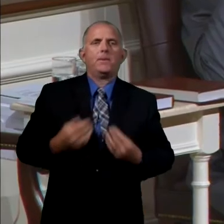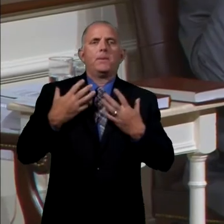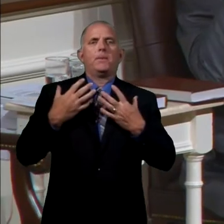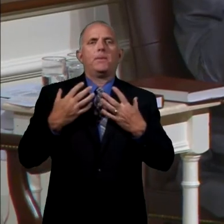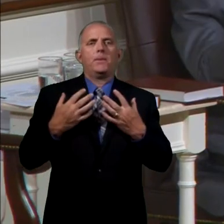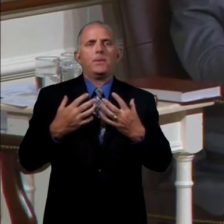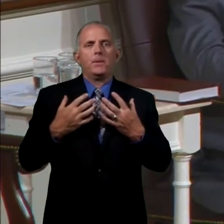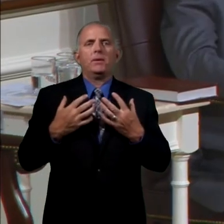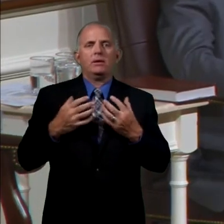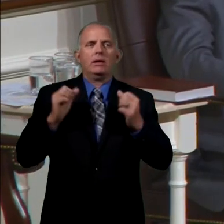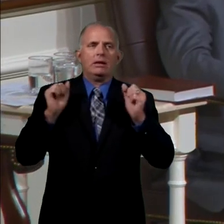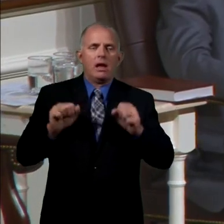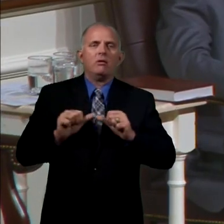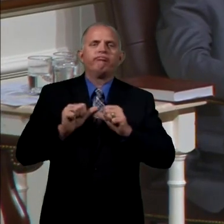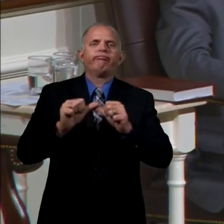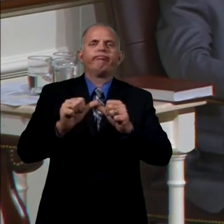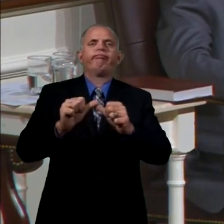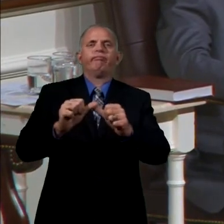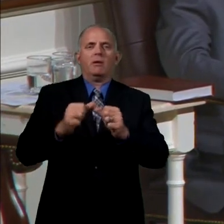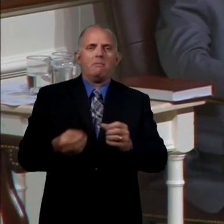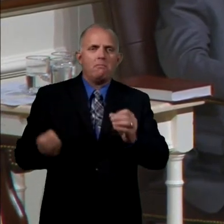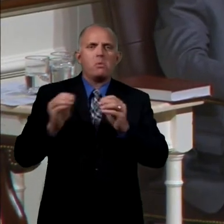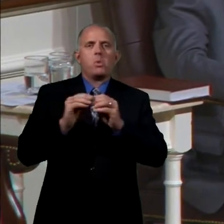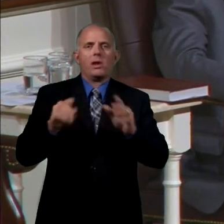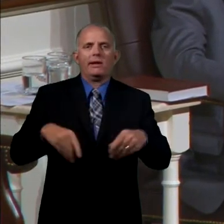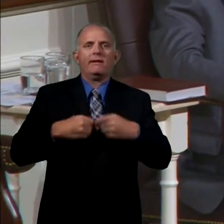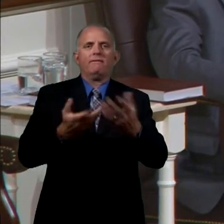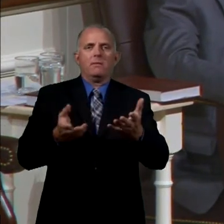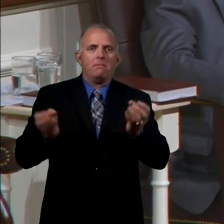can continue to give back a little more.